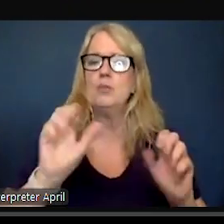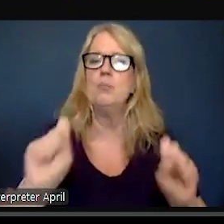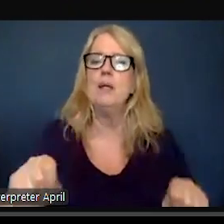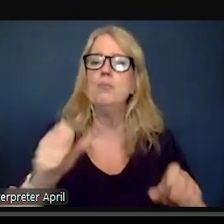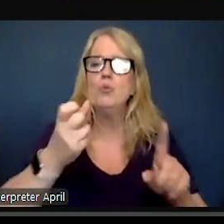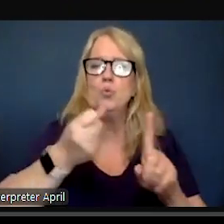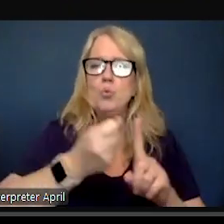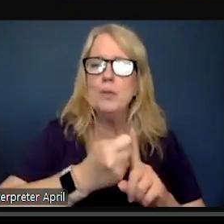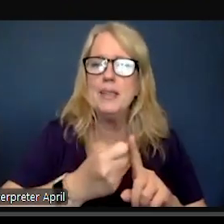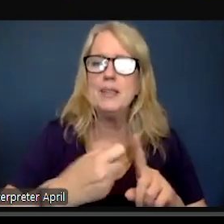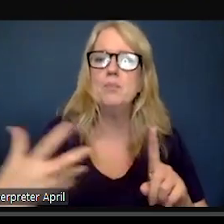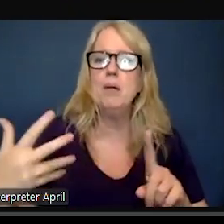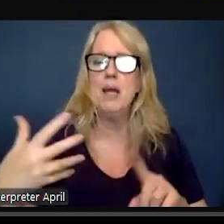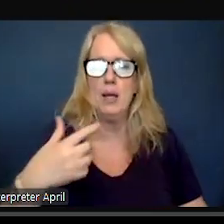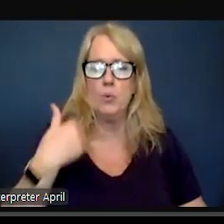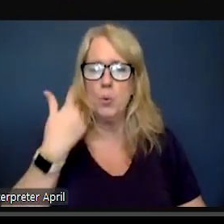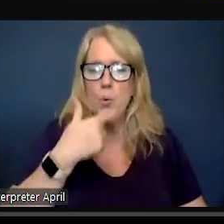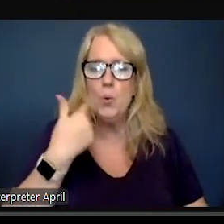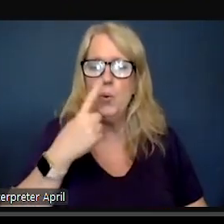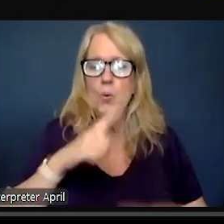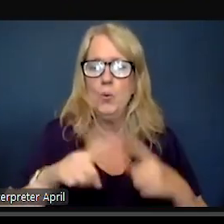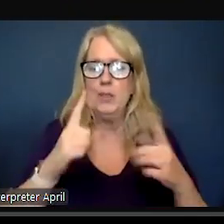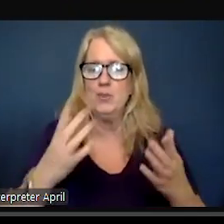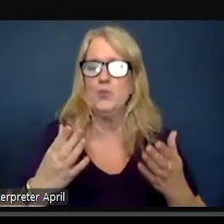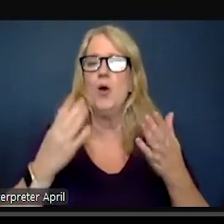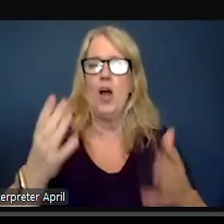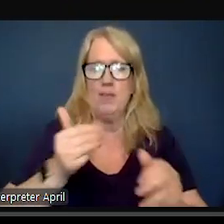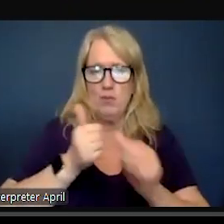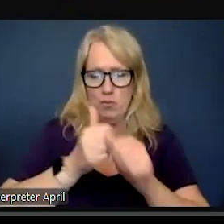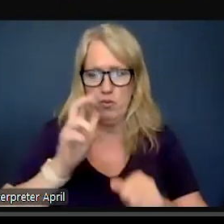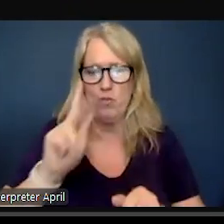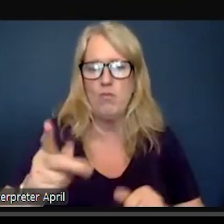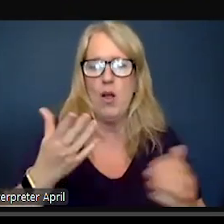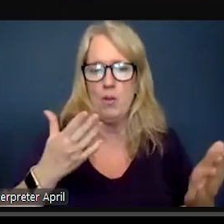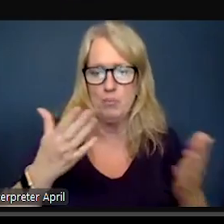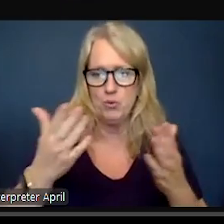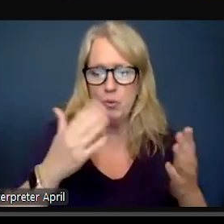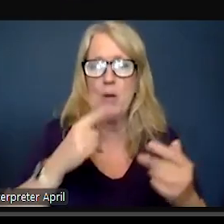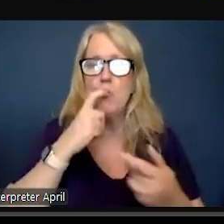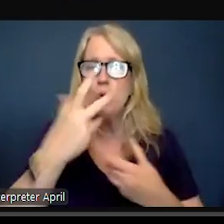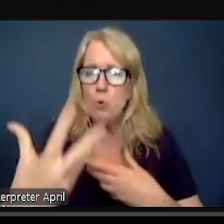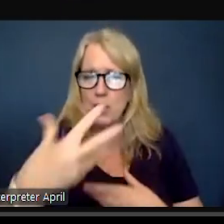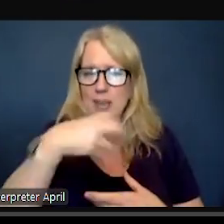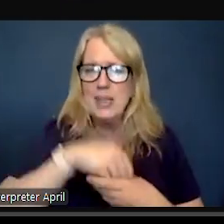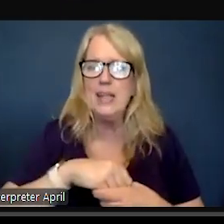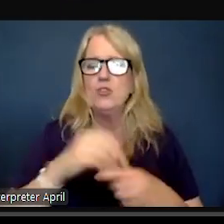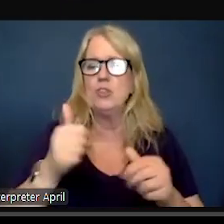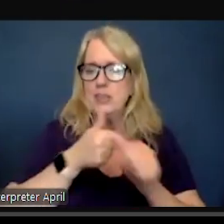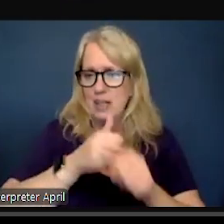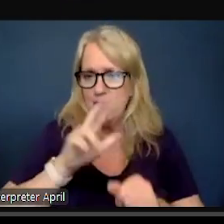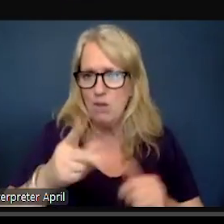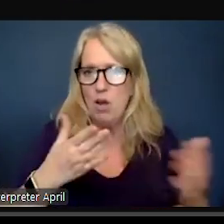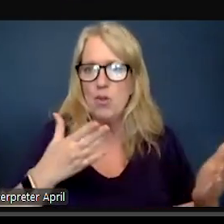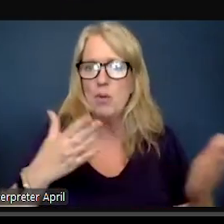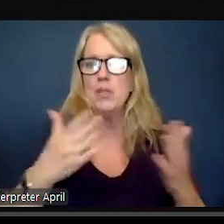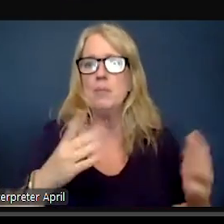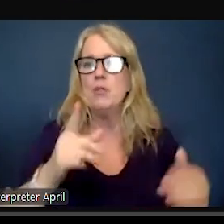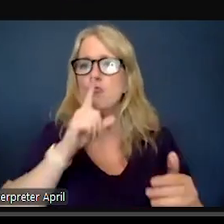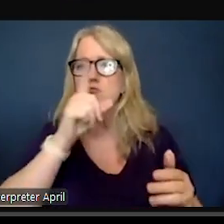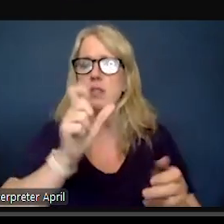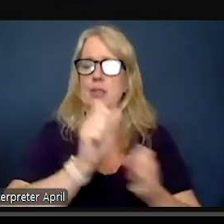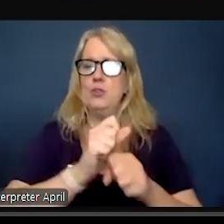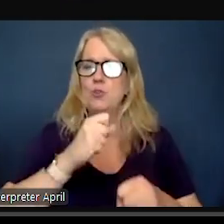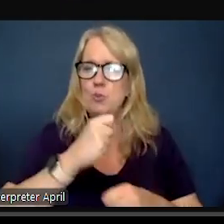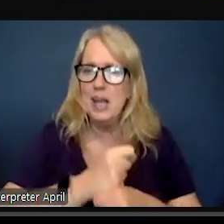expand who is offered follow-up services, who engages in follow-up services, and really